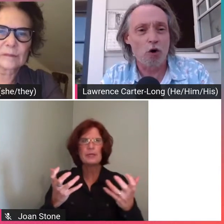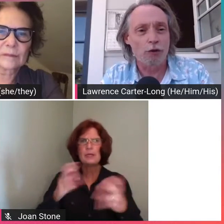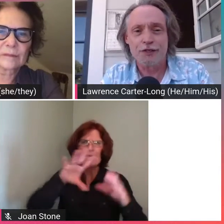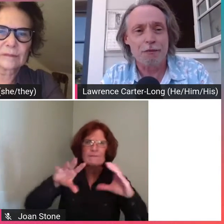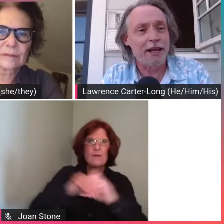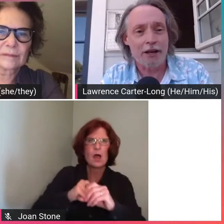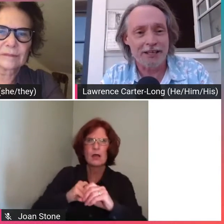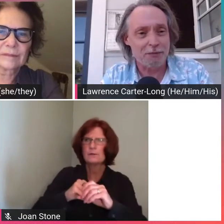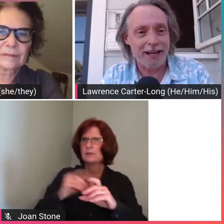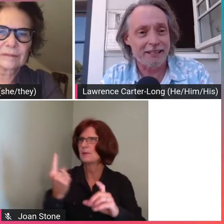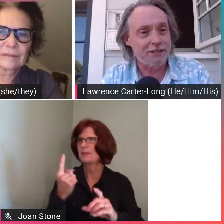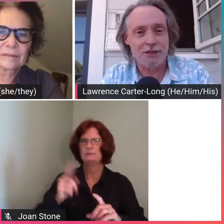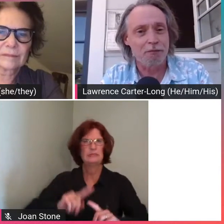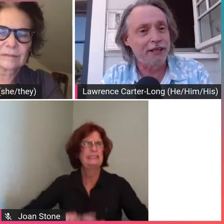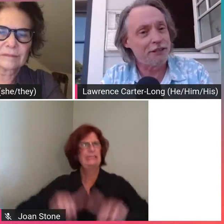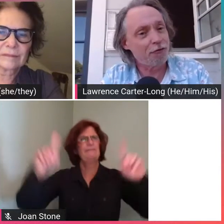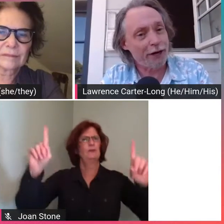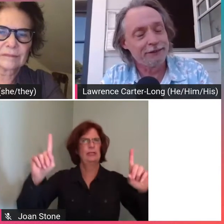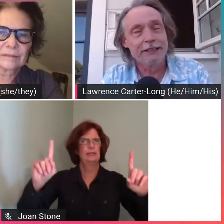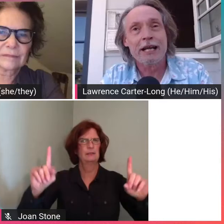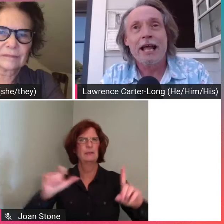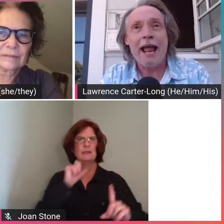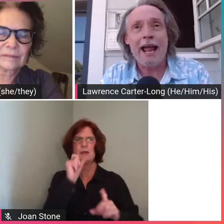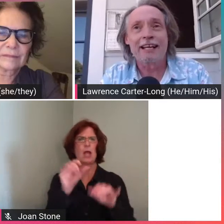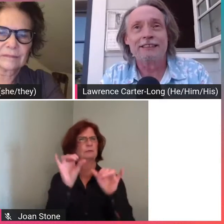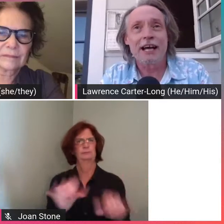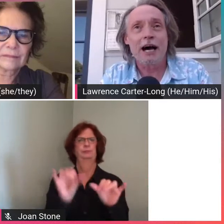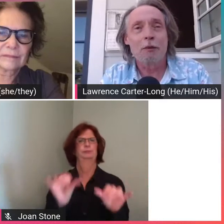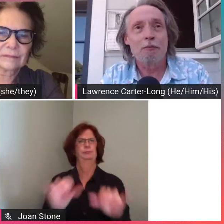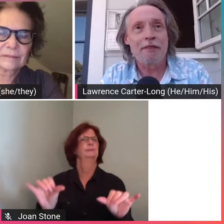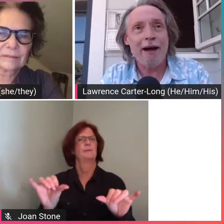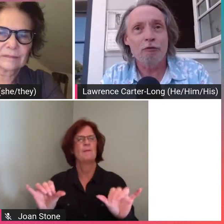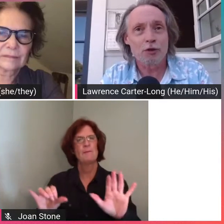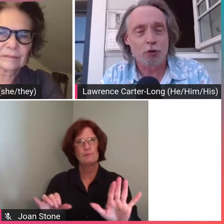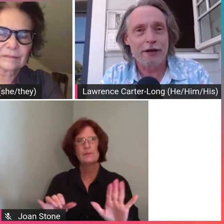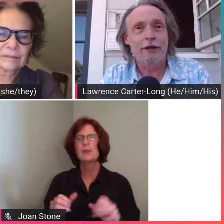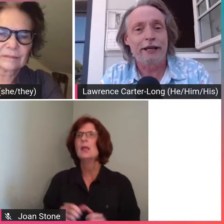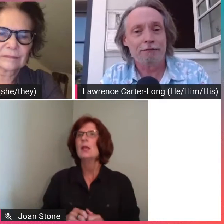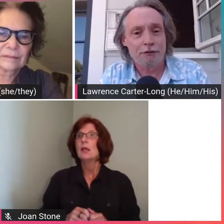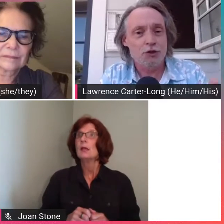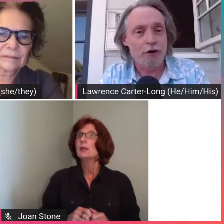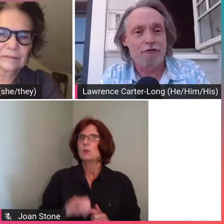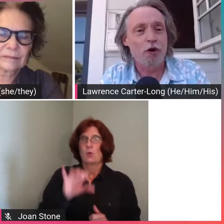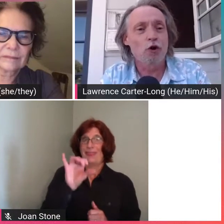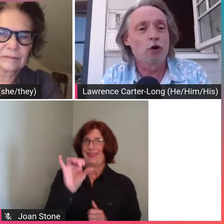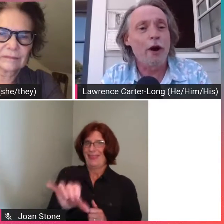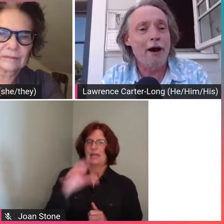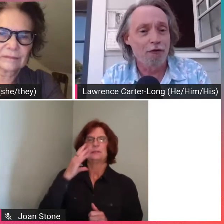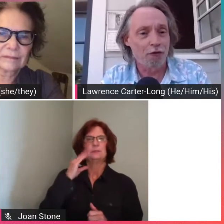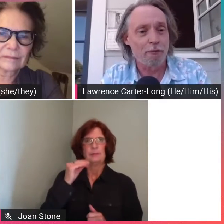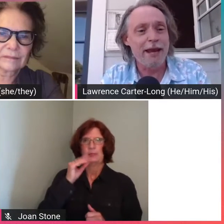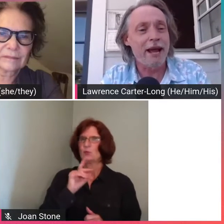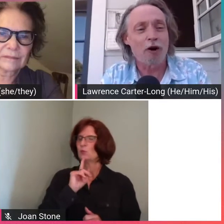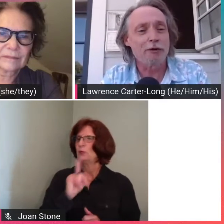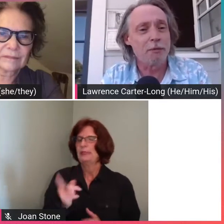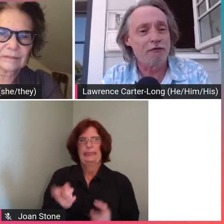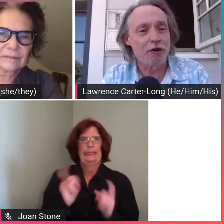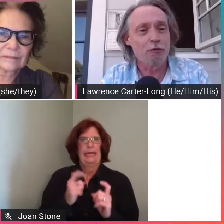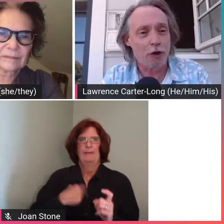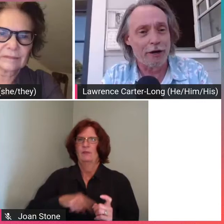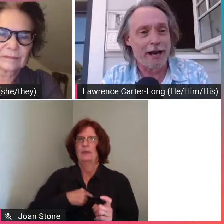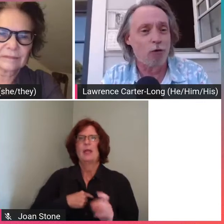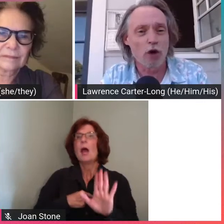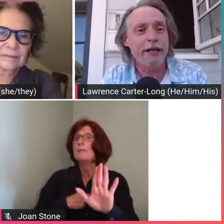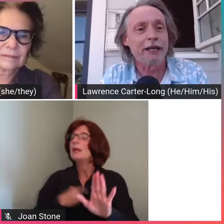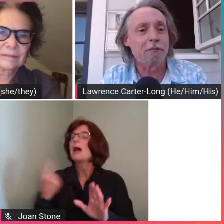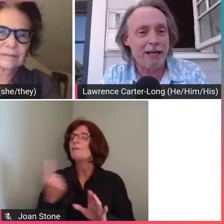break the mold, something unexpected, something different. And that was really sort of fertile ground for me. I've always been a